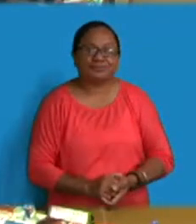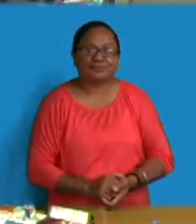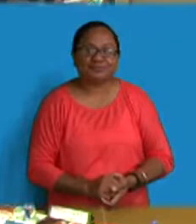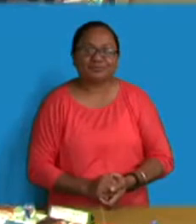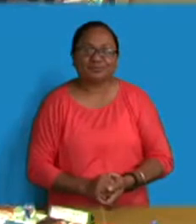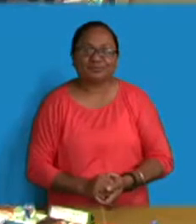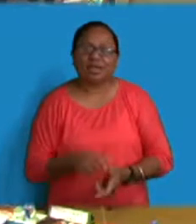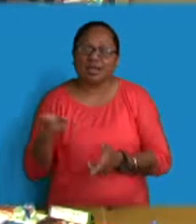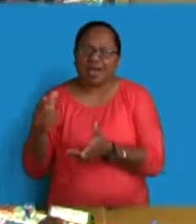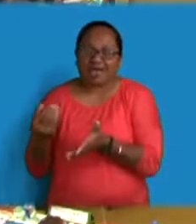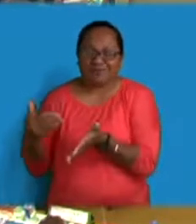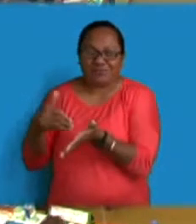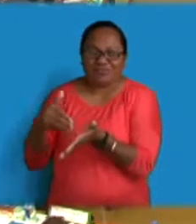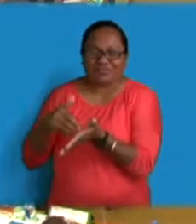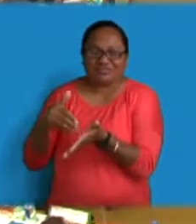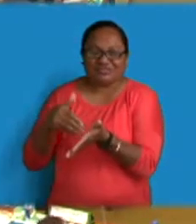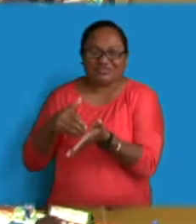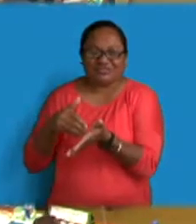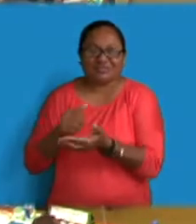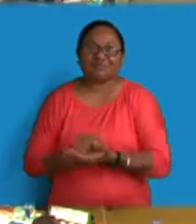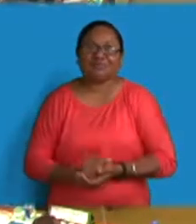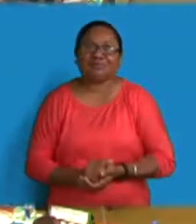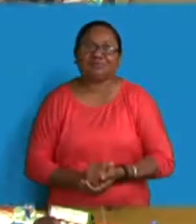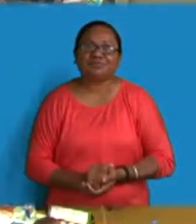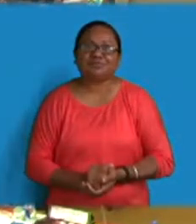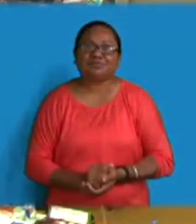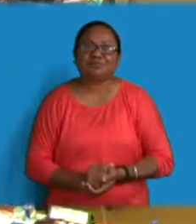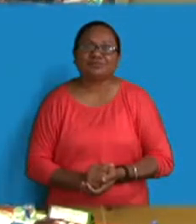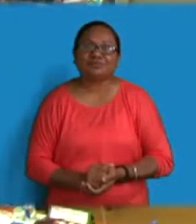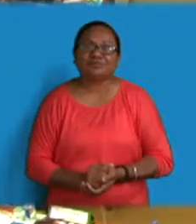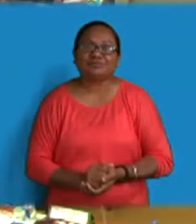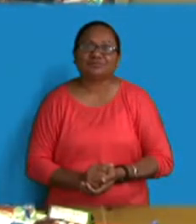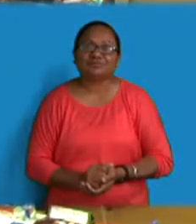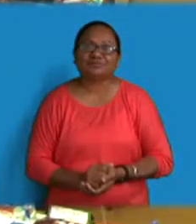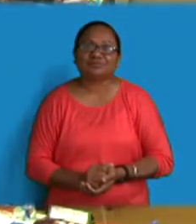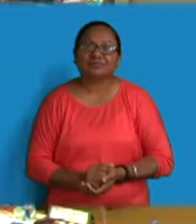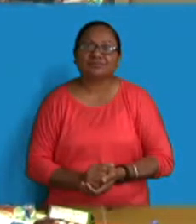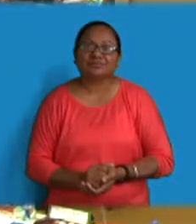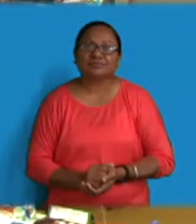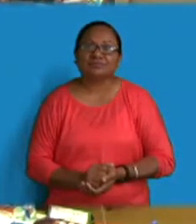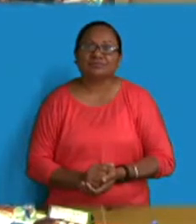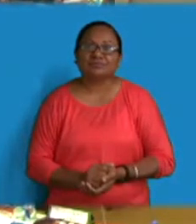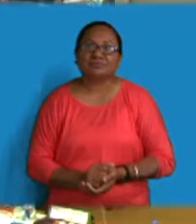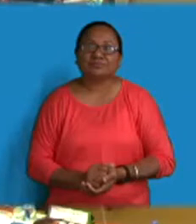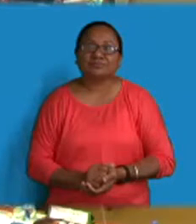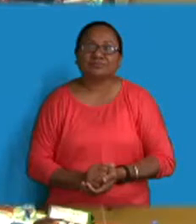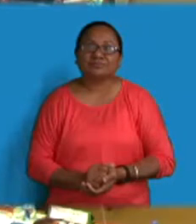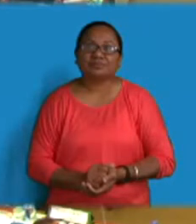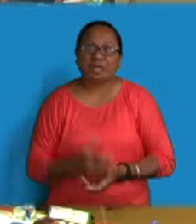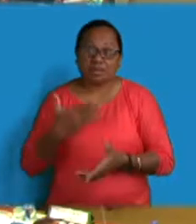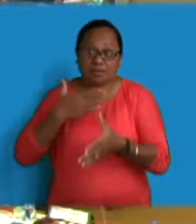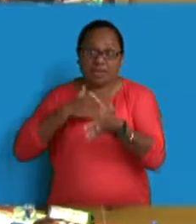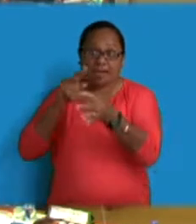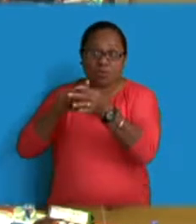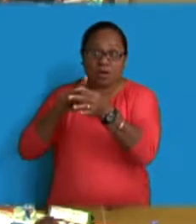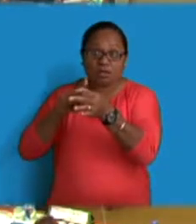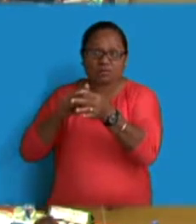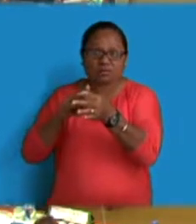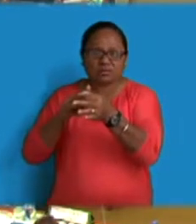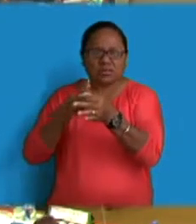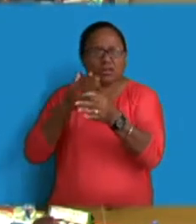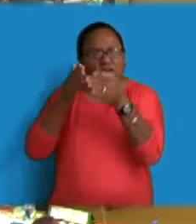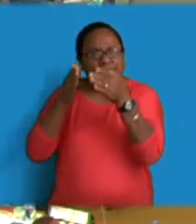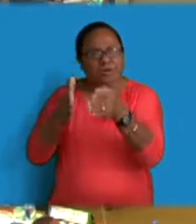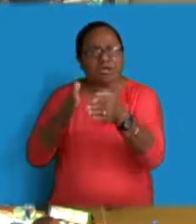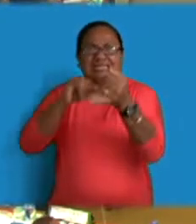Honourable. Supplementary question, Madam Speaker. Supplementary question. This is in regards to South Pacific